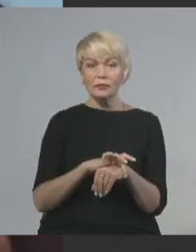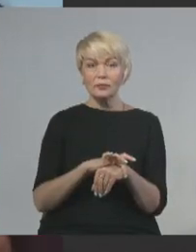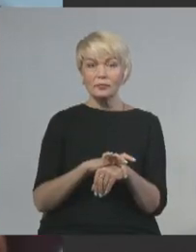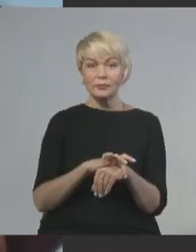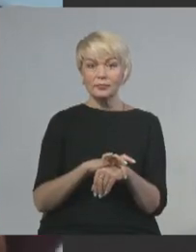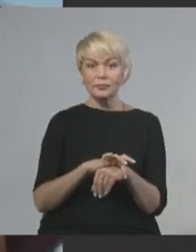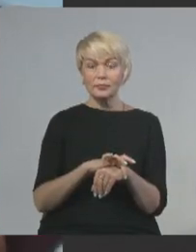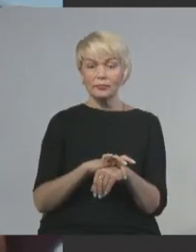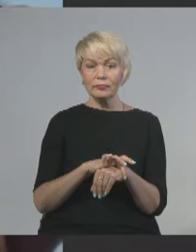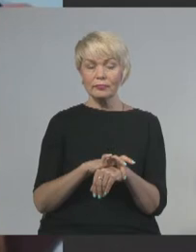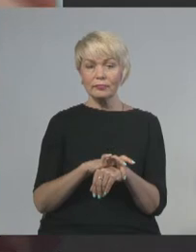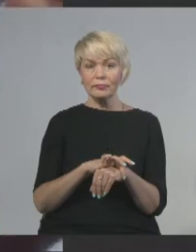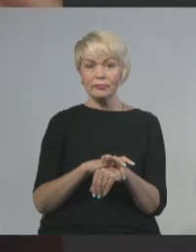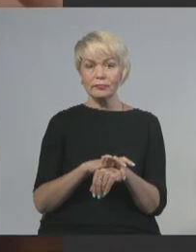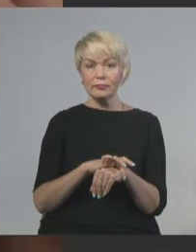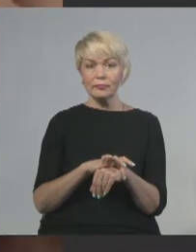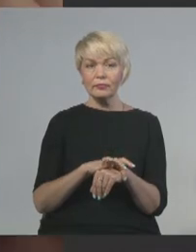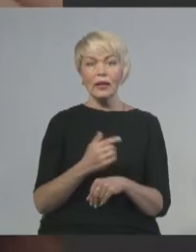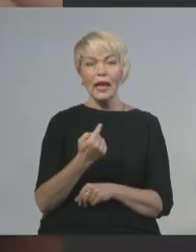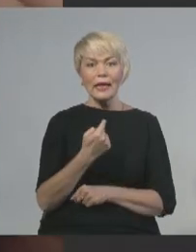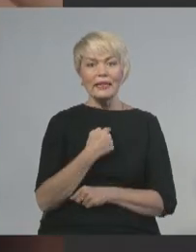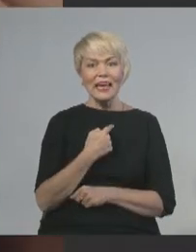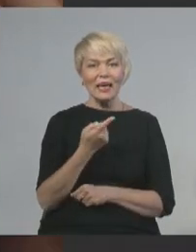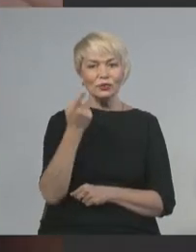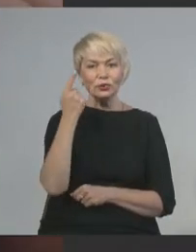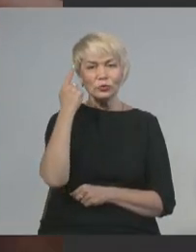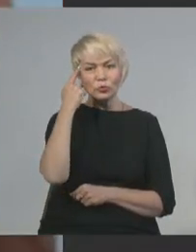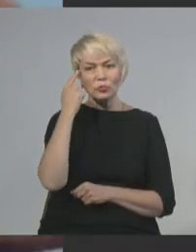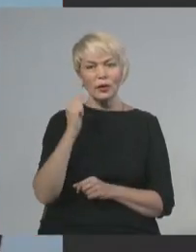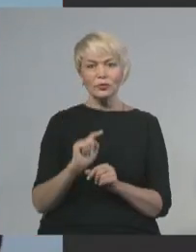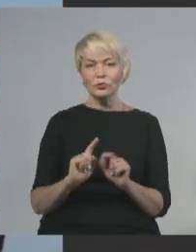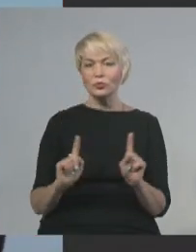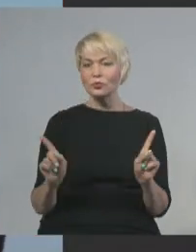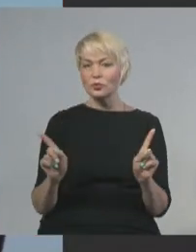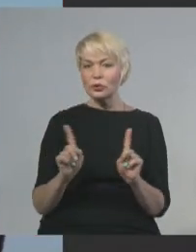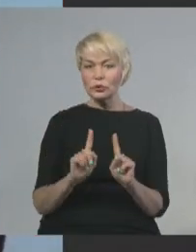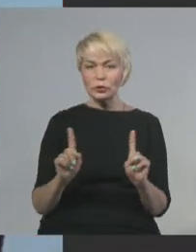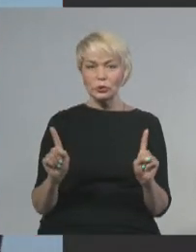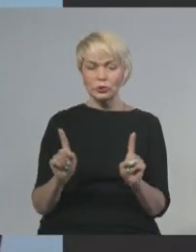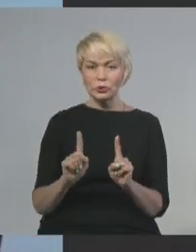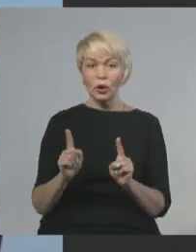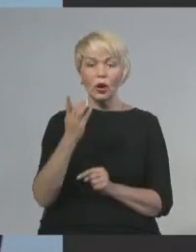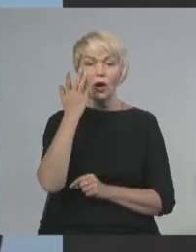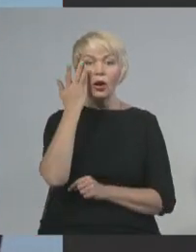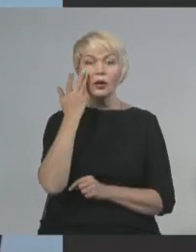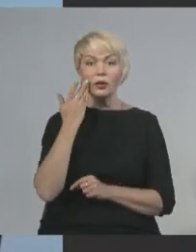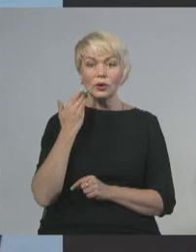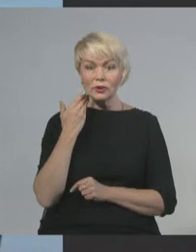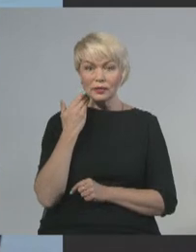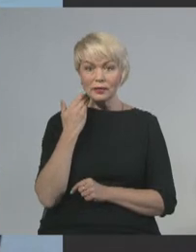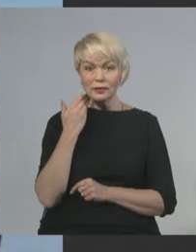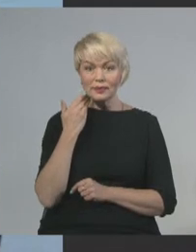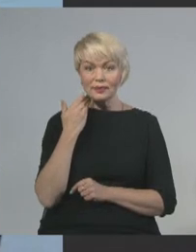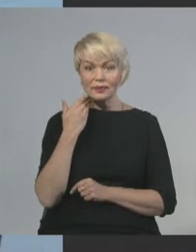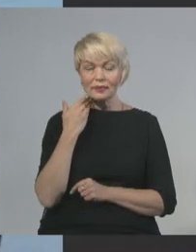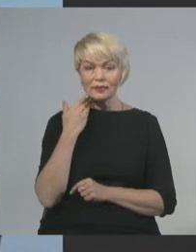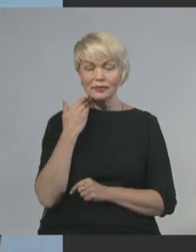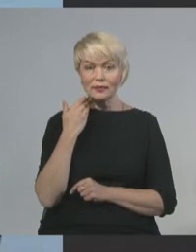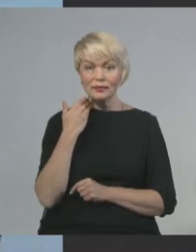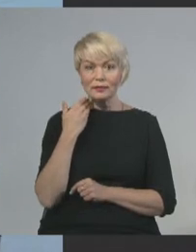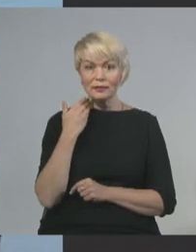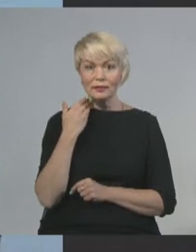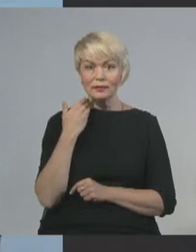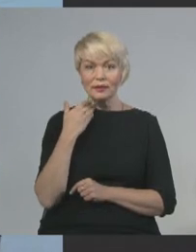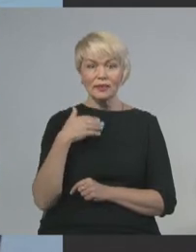afraid uh after all now that it's less emergency situation i would say um that we are going